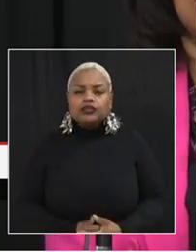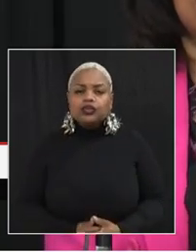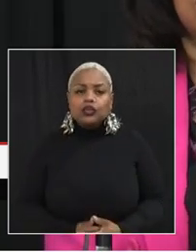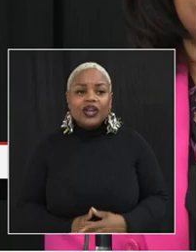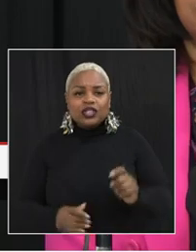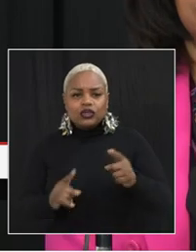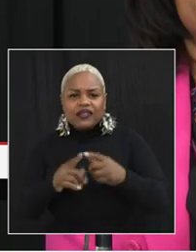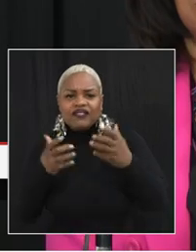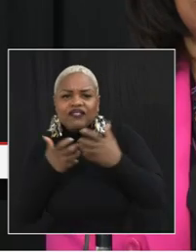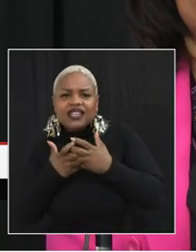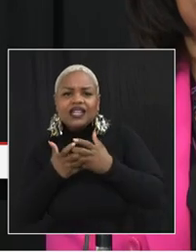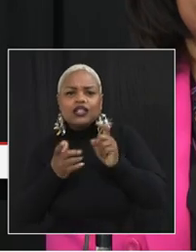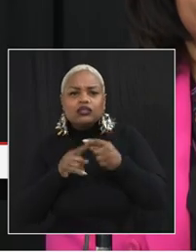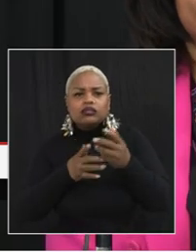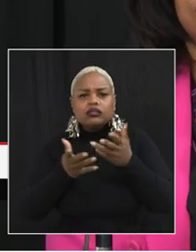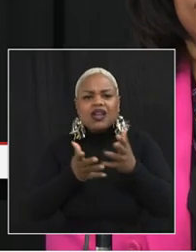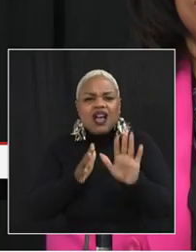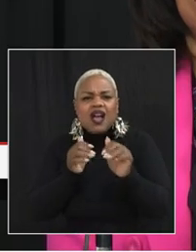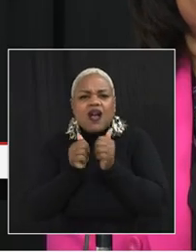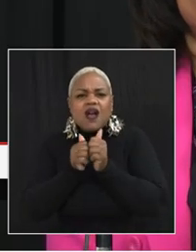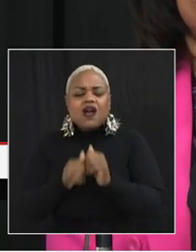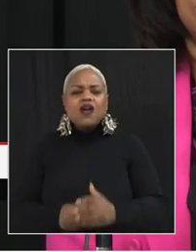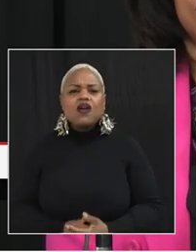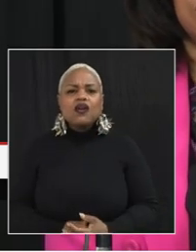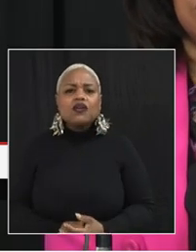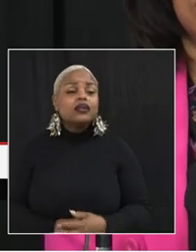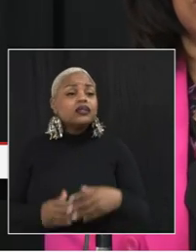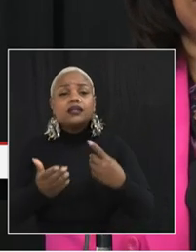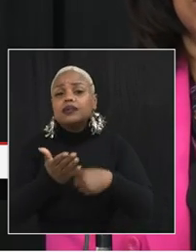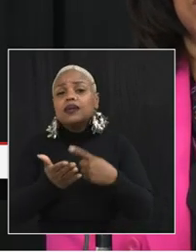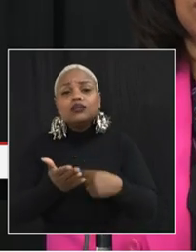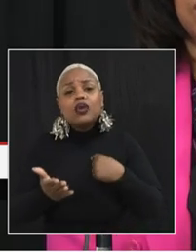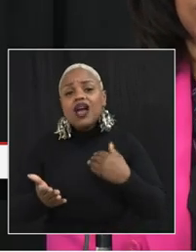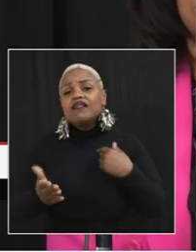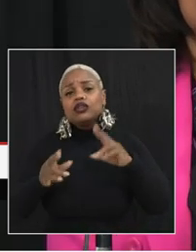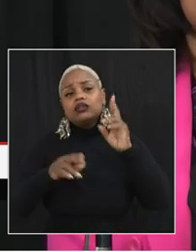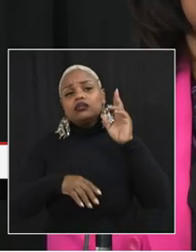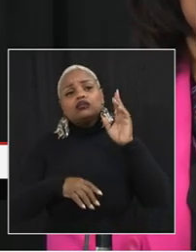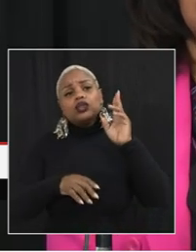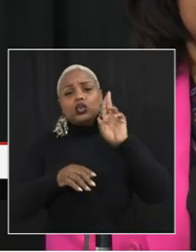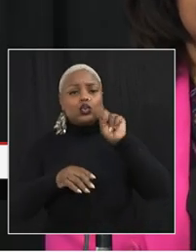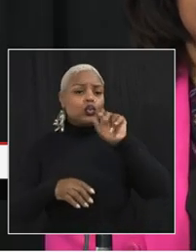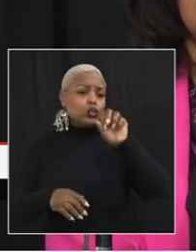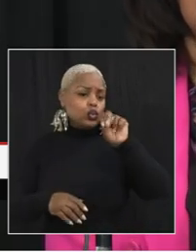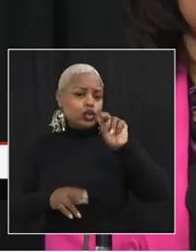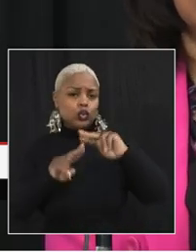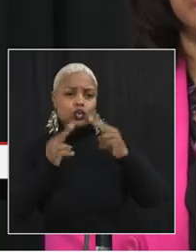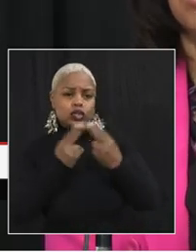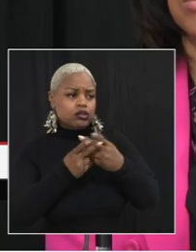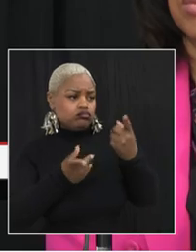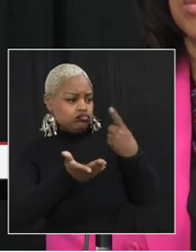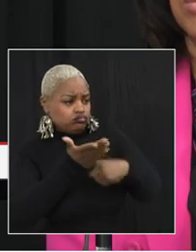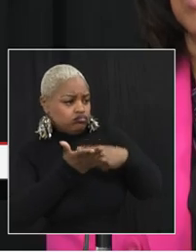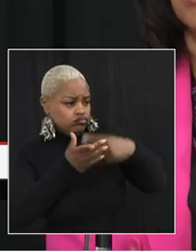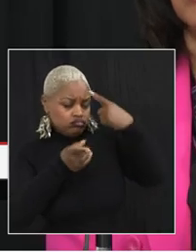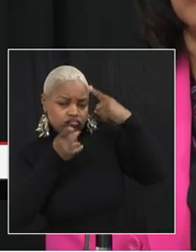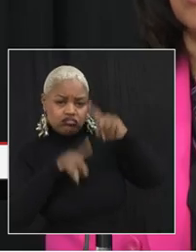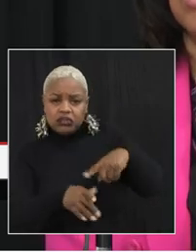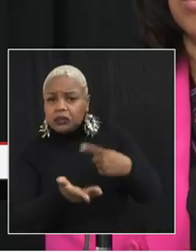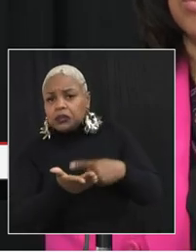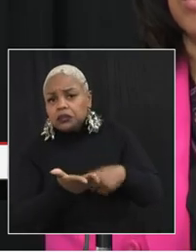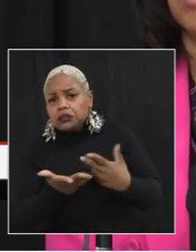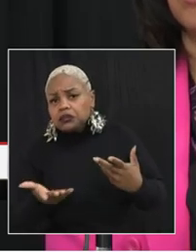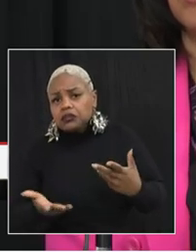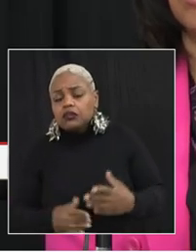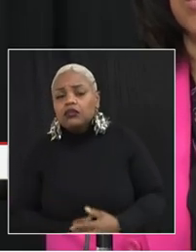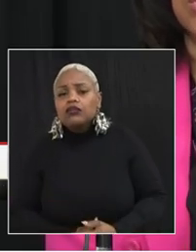goes up each year. Sometimes we have union agreements in which we know the cost of employing people will go up. But we identify what's the cost of